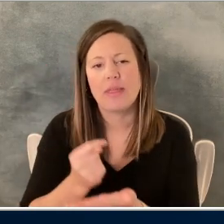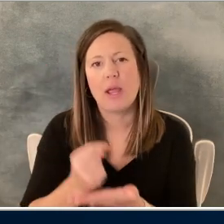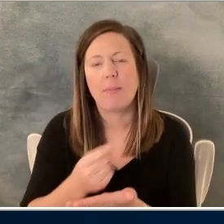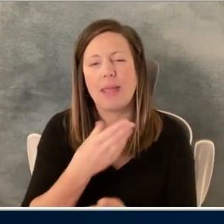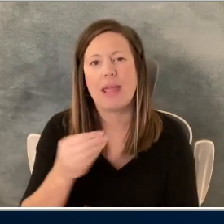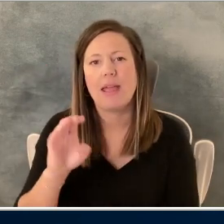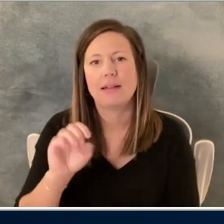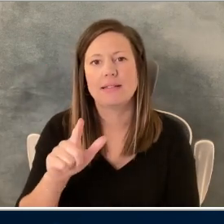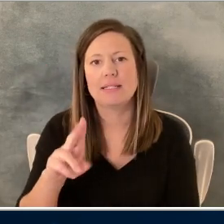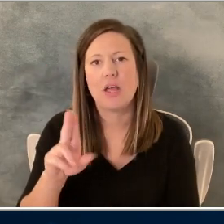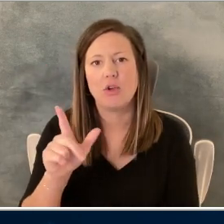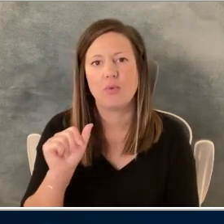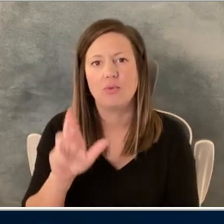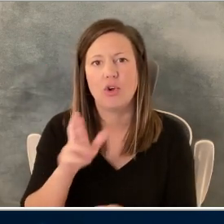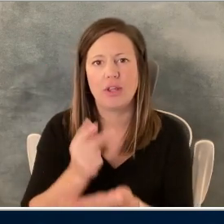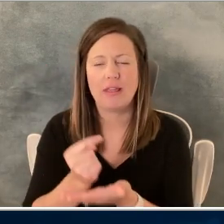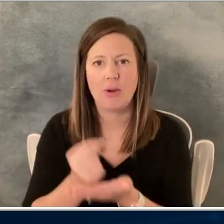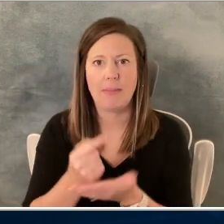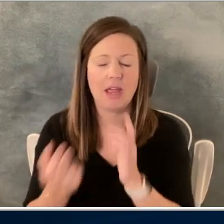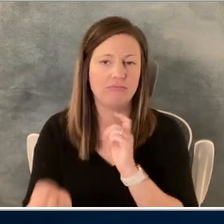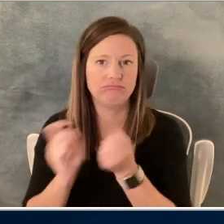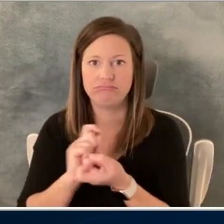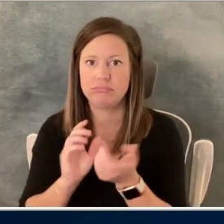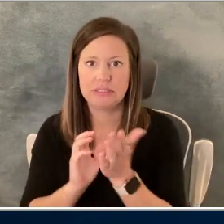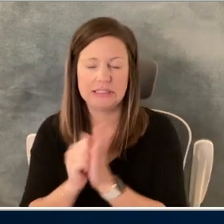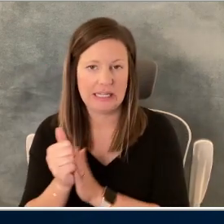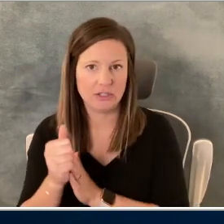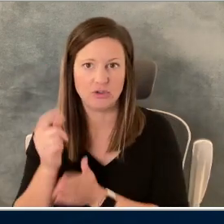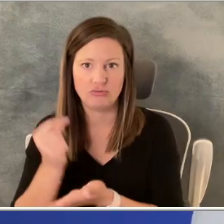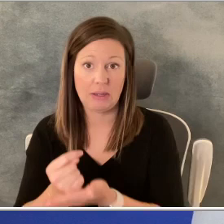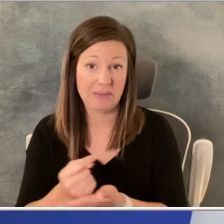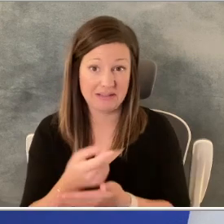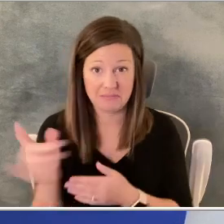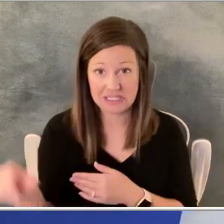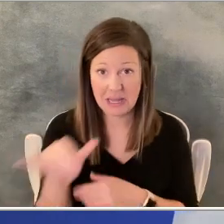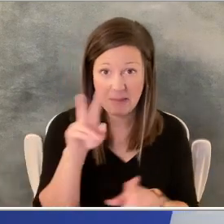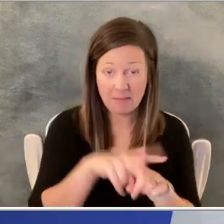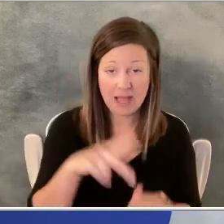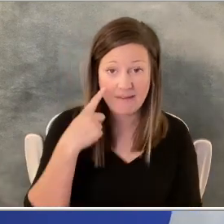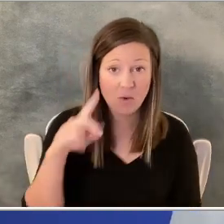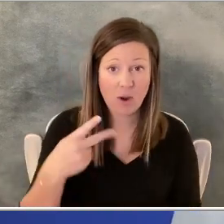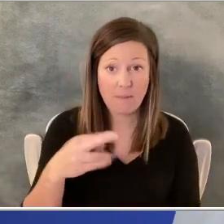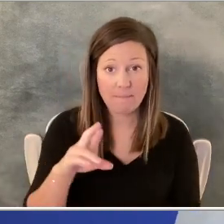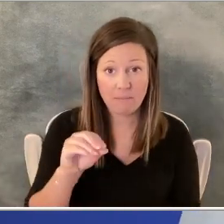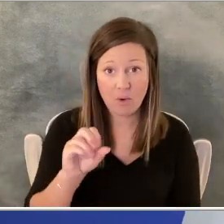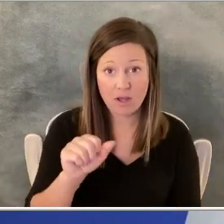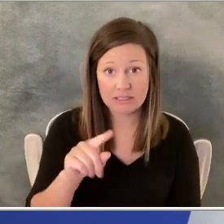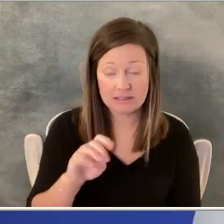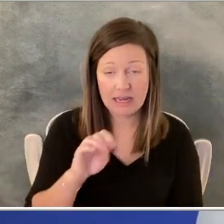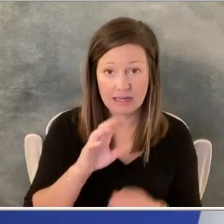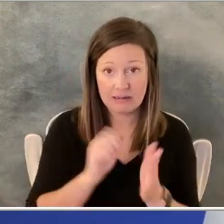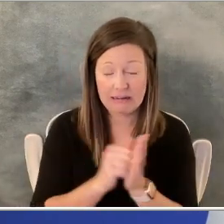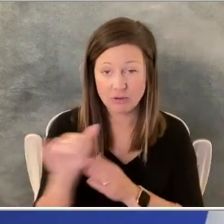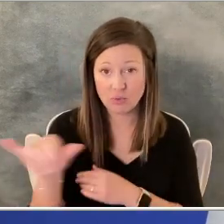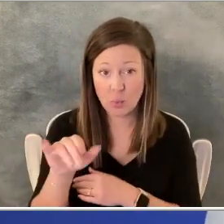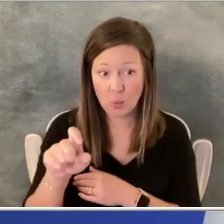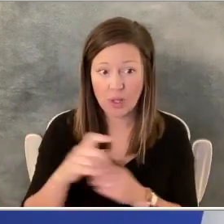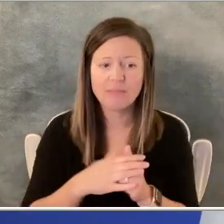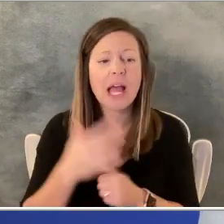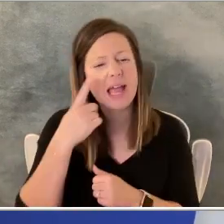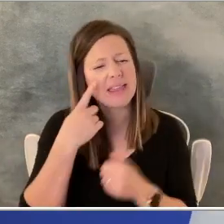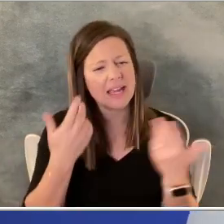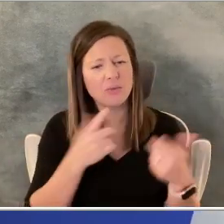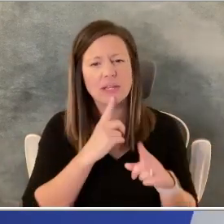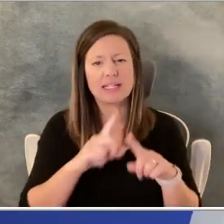treatments. Are they game changers for prostate cancer too? I think so. Now, It depends on the space. So immunotherapy,